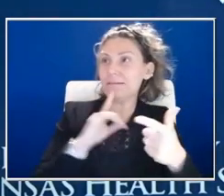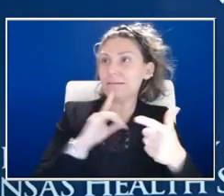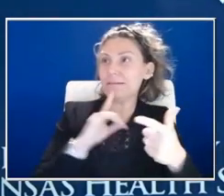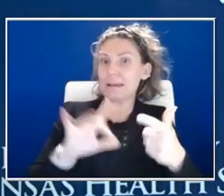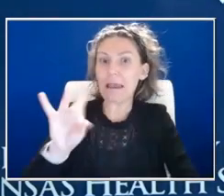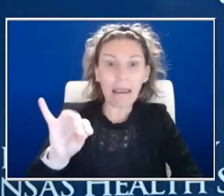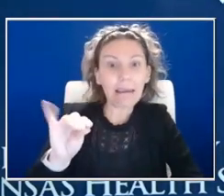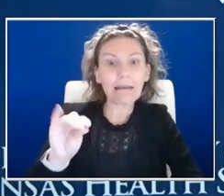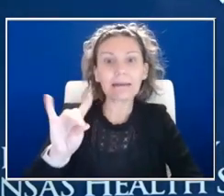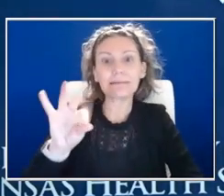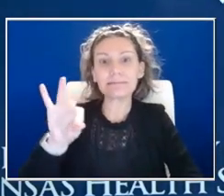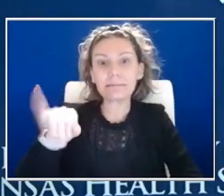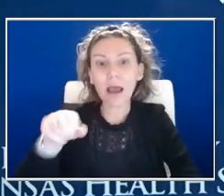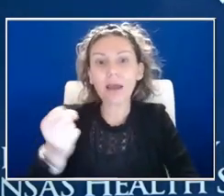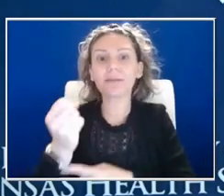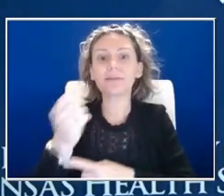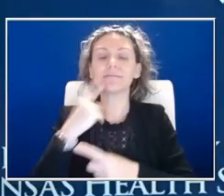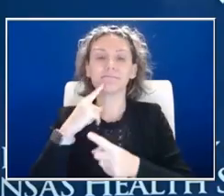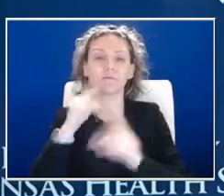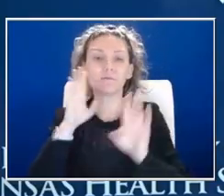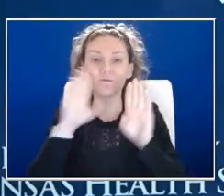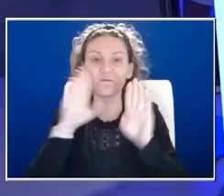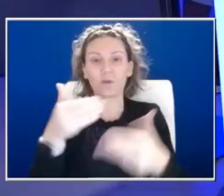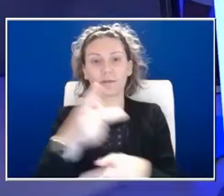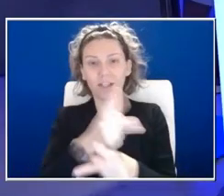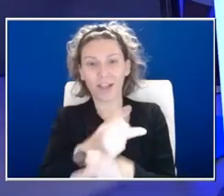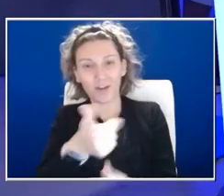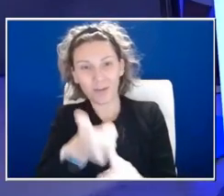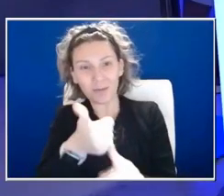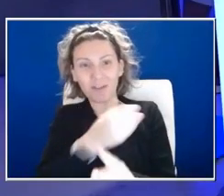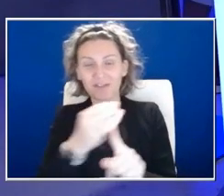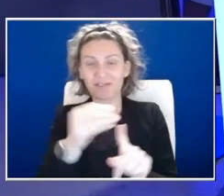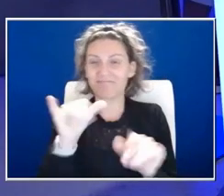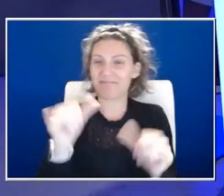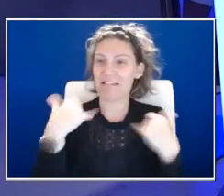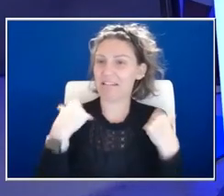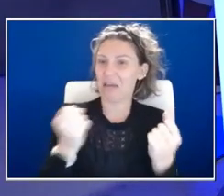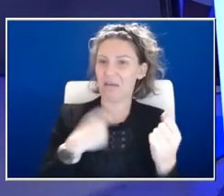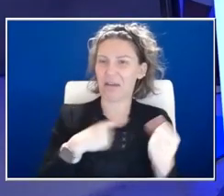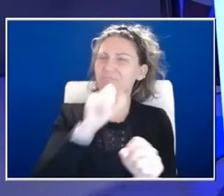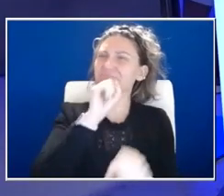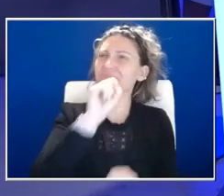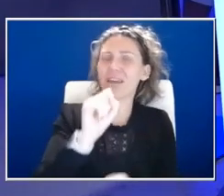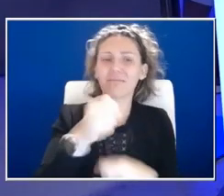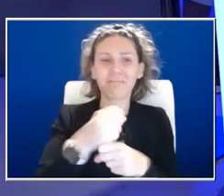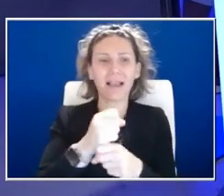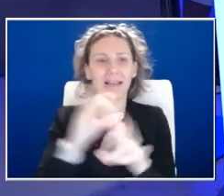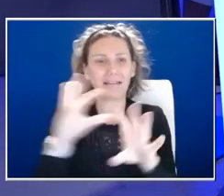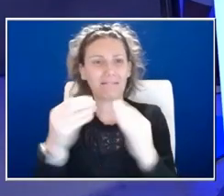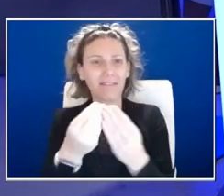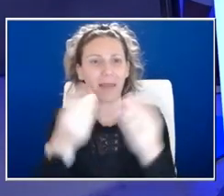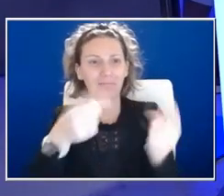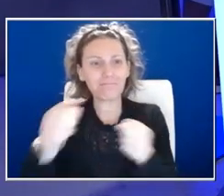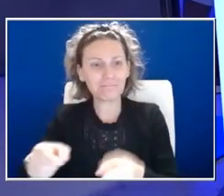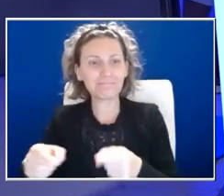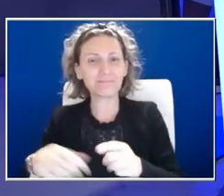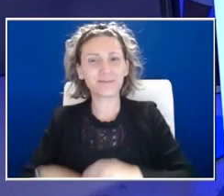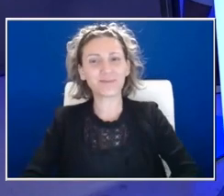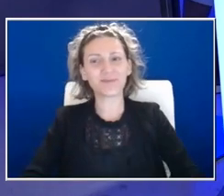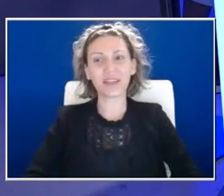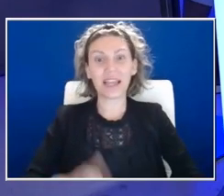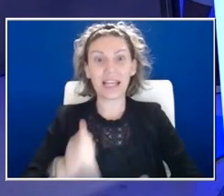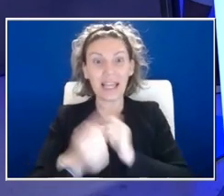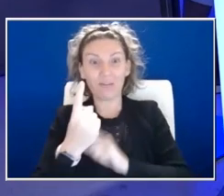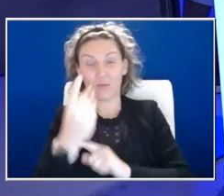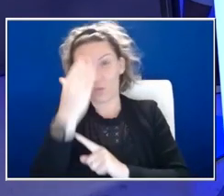how to take care of themselves and stay healthy. And I love making it a family affair. You know, everybody's on top of each other, and everybody knows what's going on.